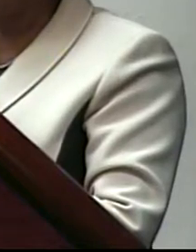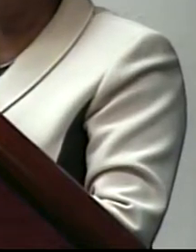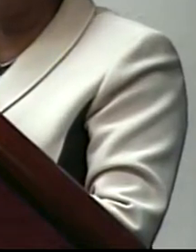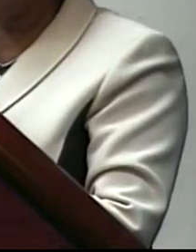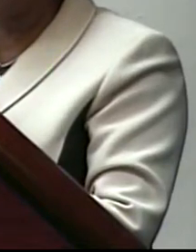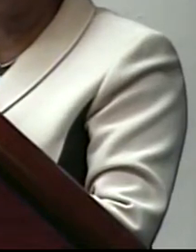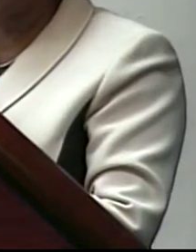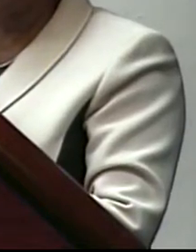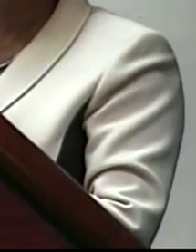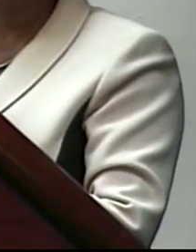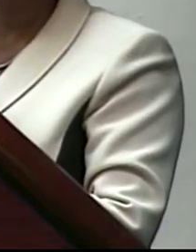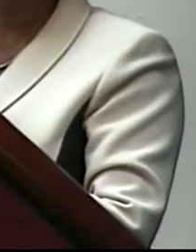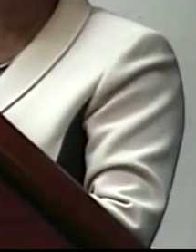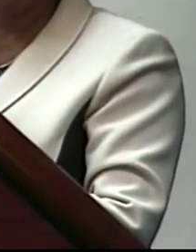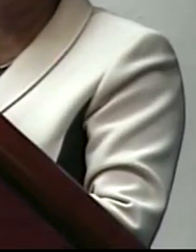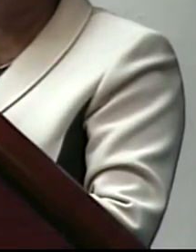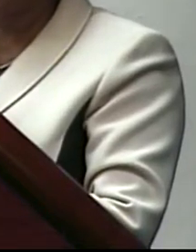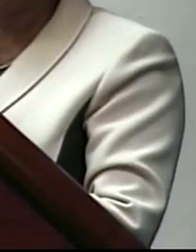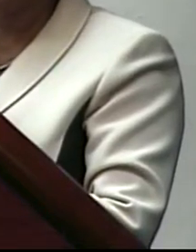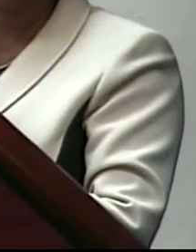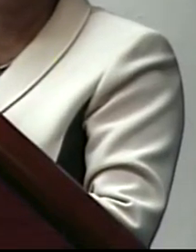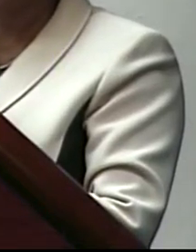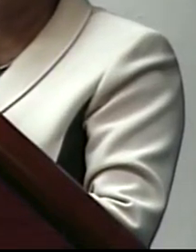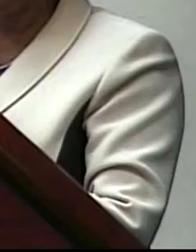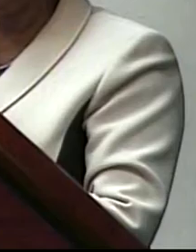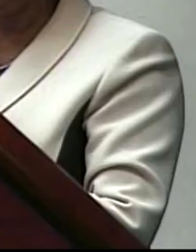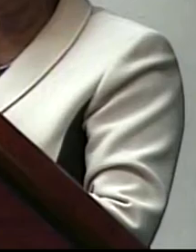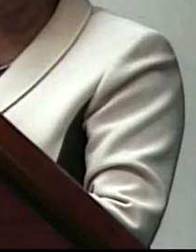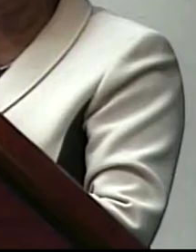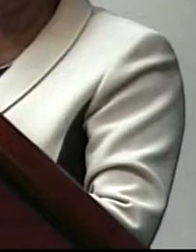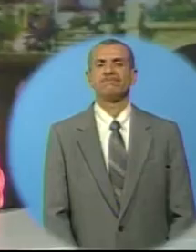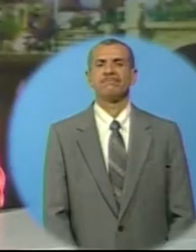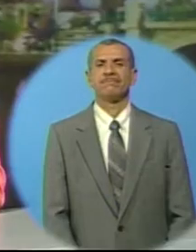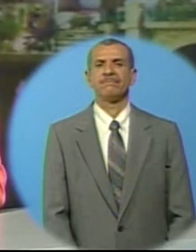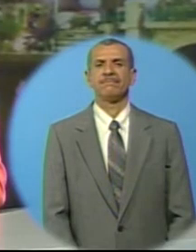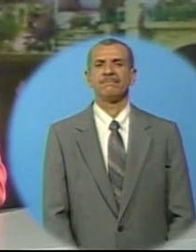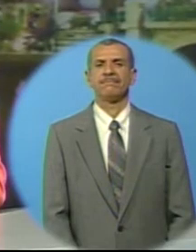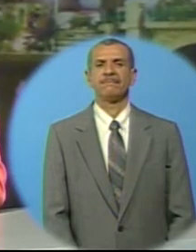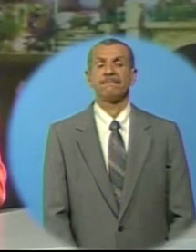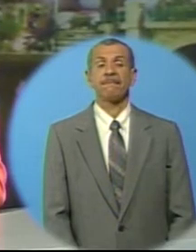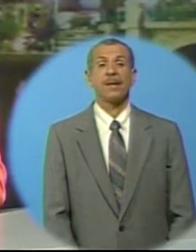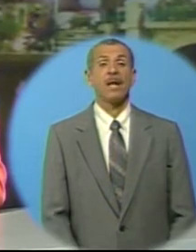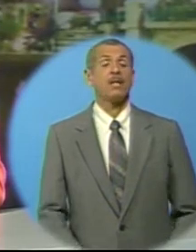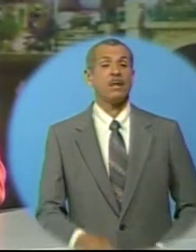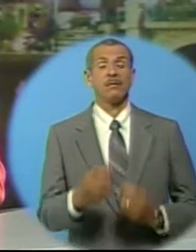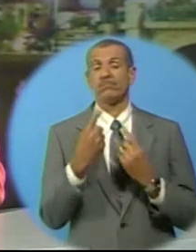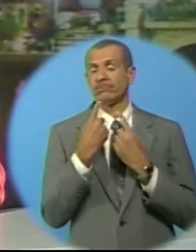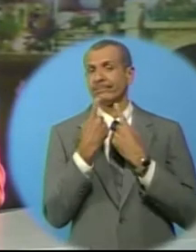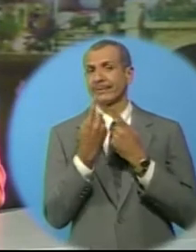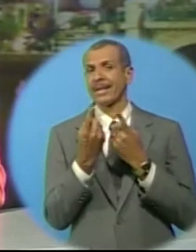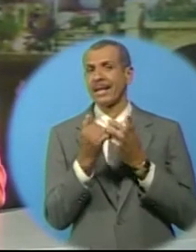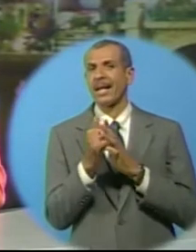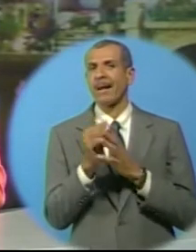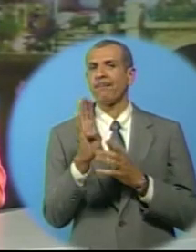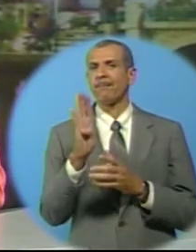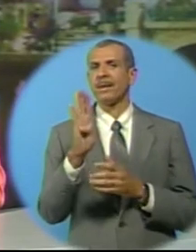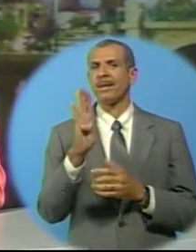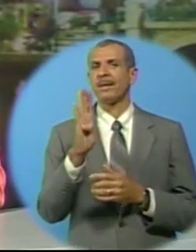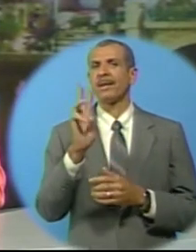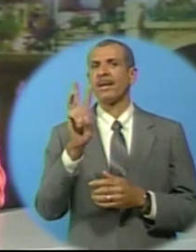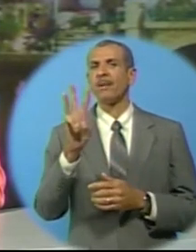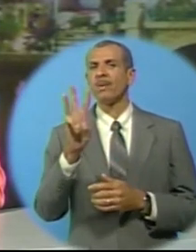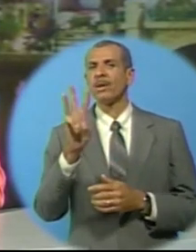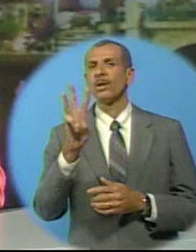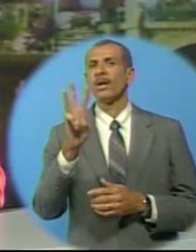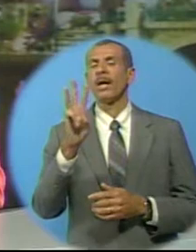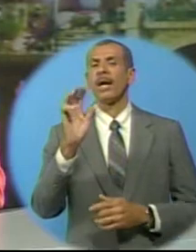methodical and scheduled system of transmitting taxpayer information. There's a prediction that the Barbados Water Authority could be